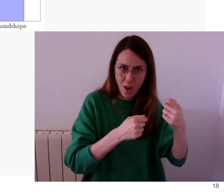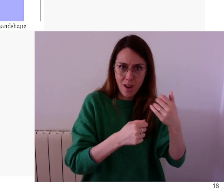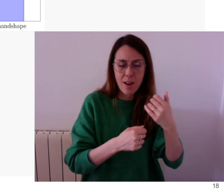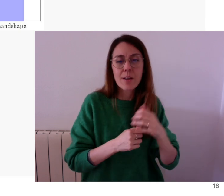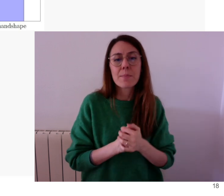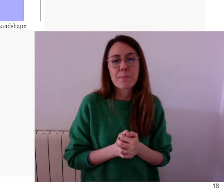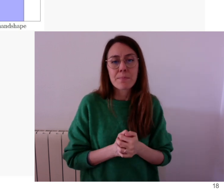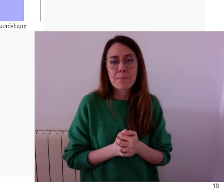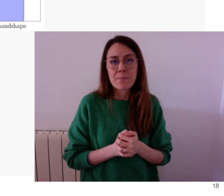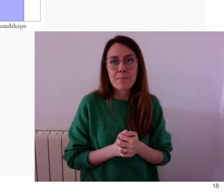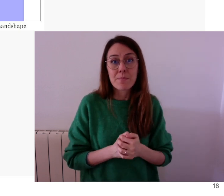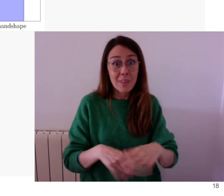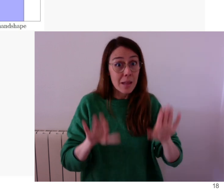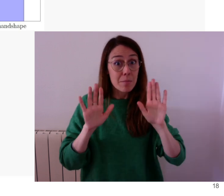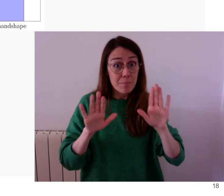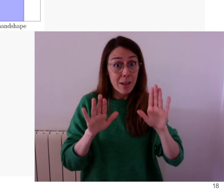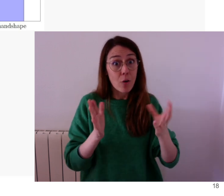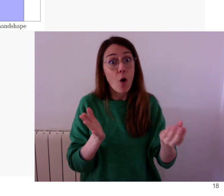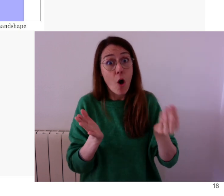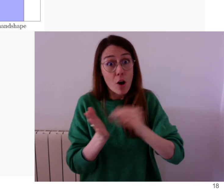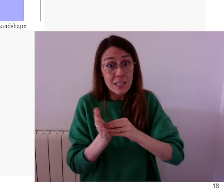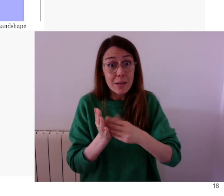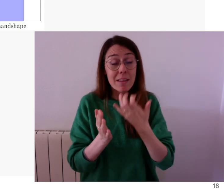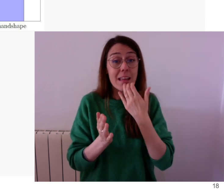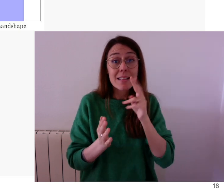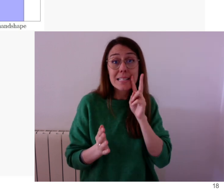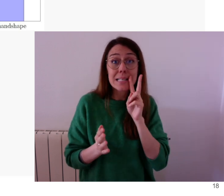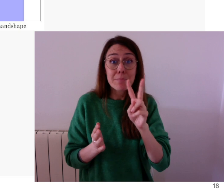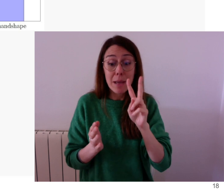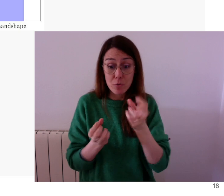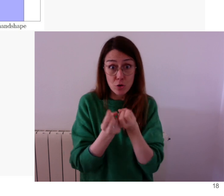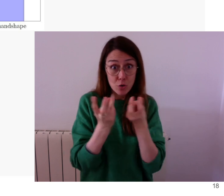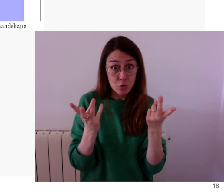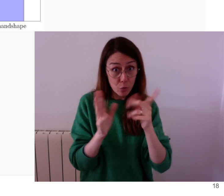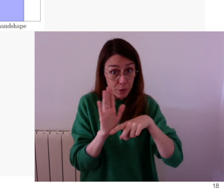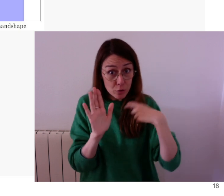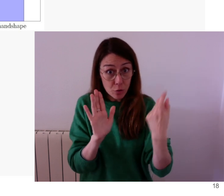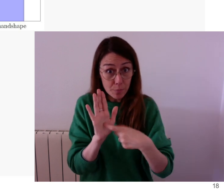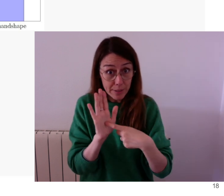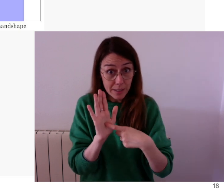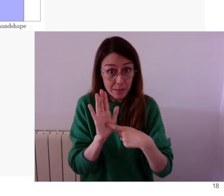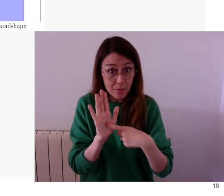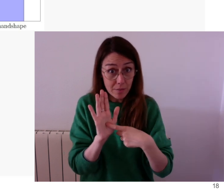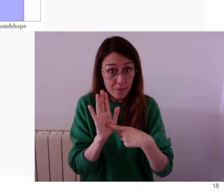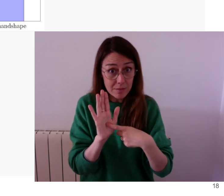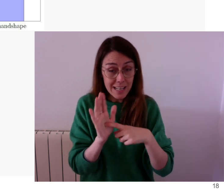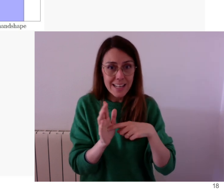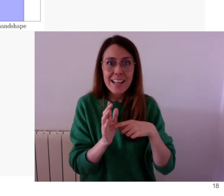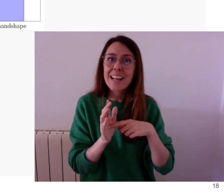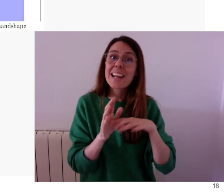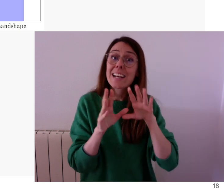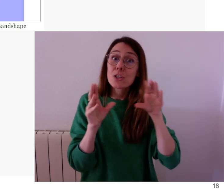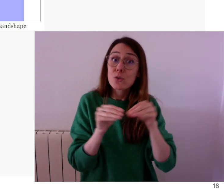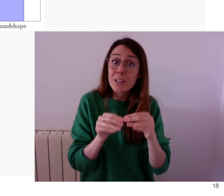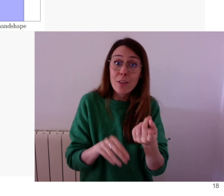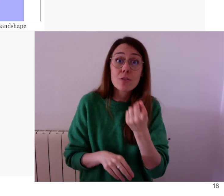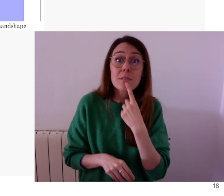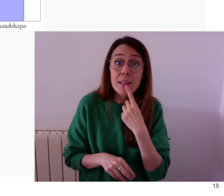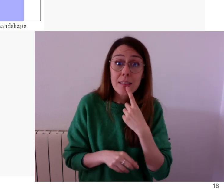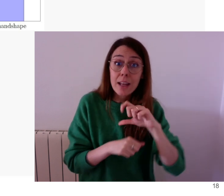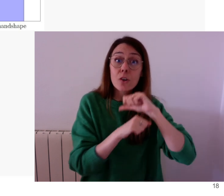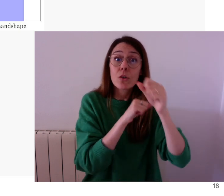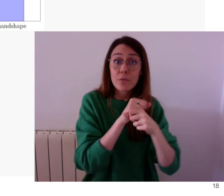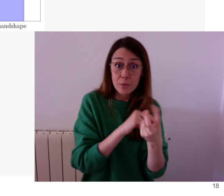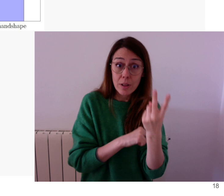proportionally more for uncontrolled actions, as we can see marked in pink. Again, it's important though to look